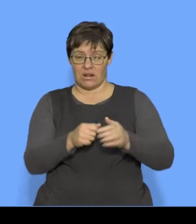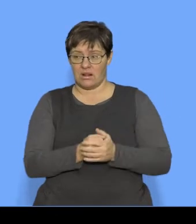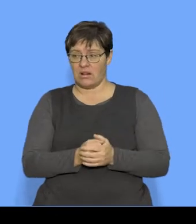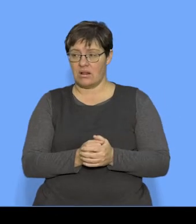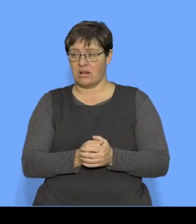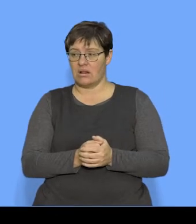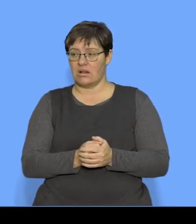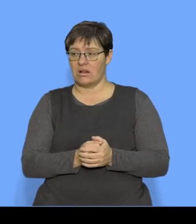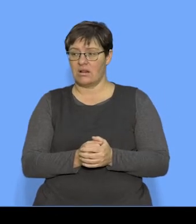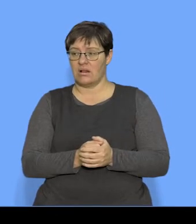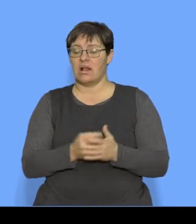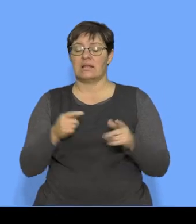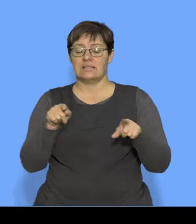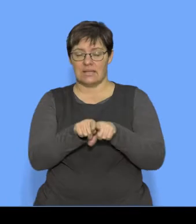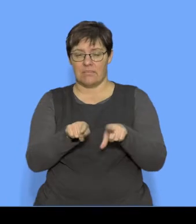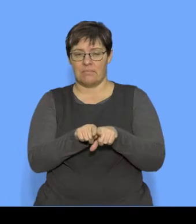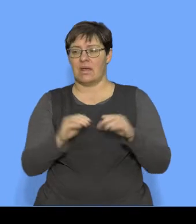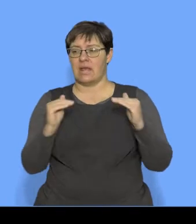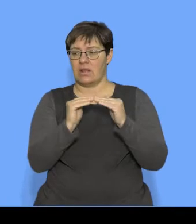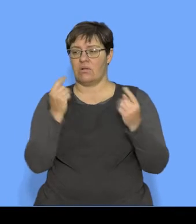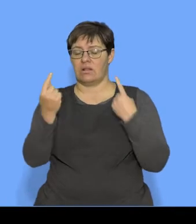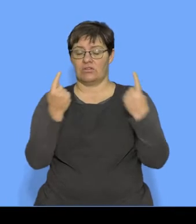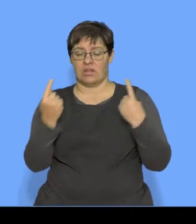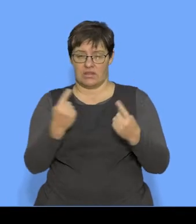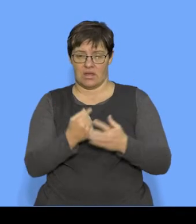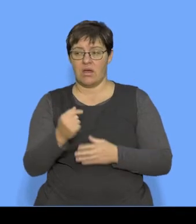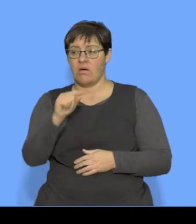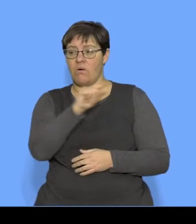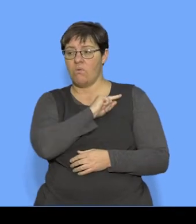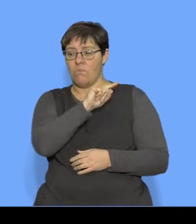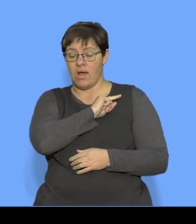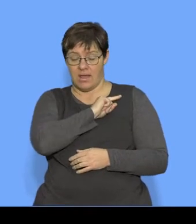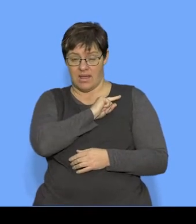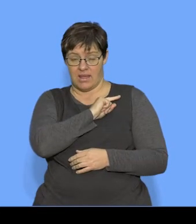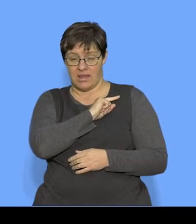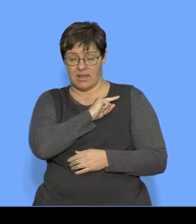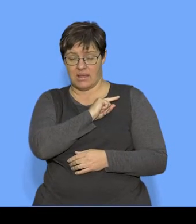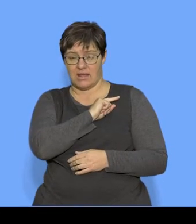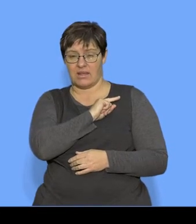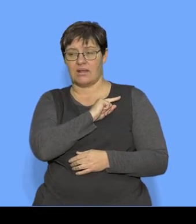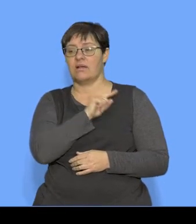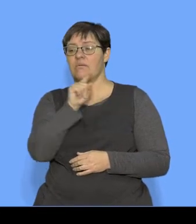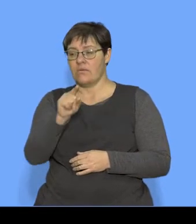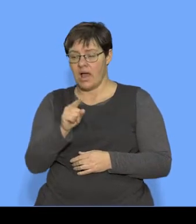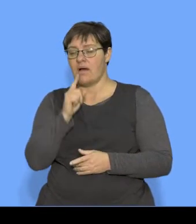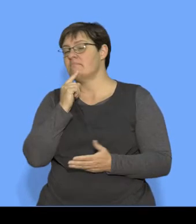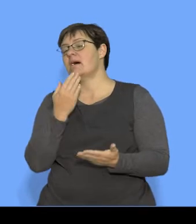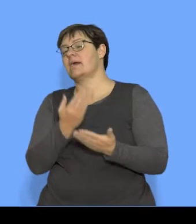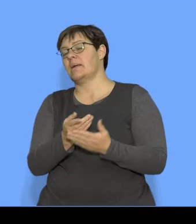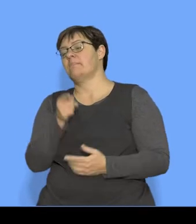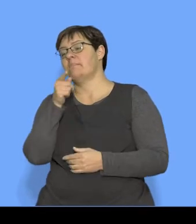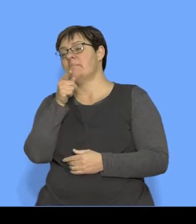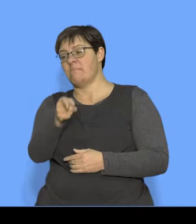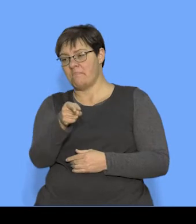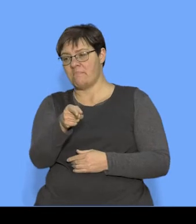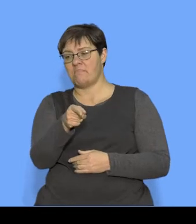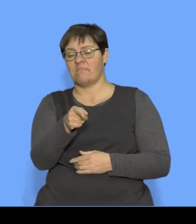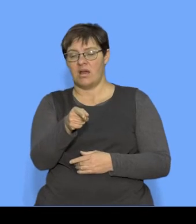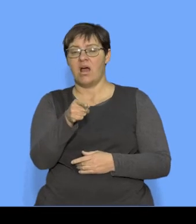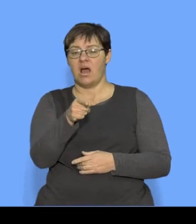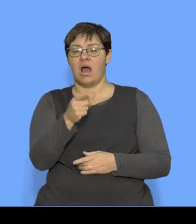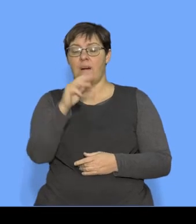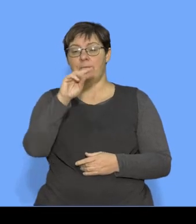are parallel and equal to each other. Because of this, I will then have claimed